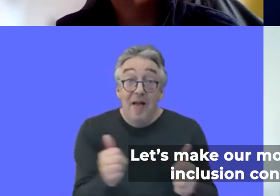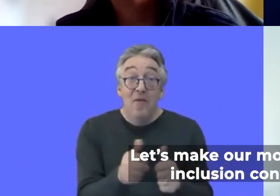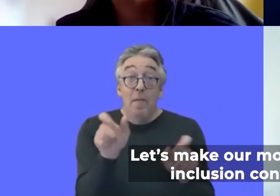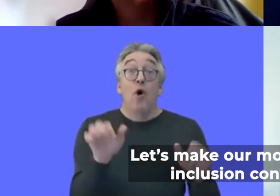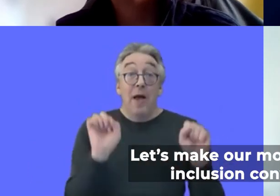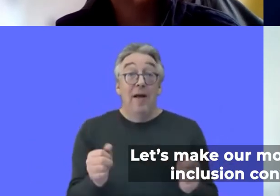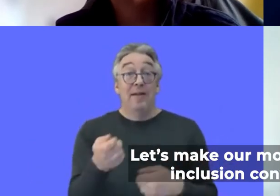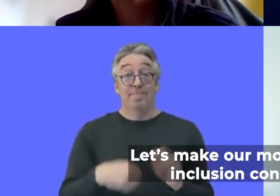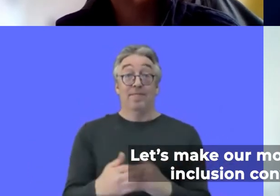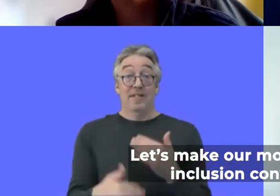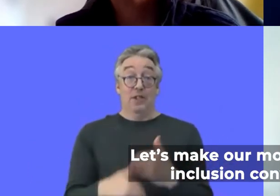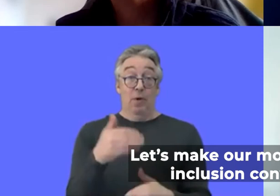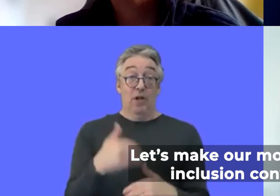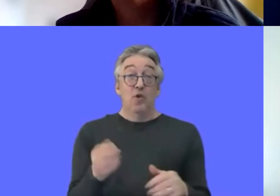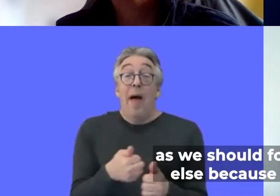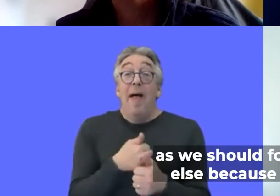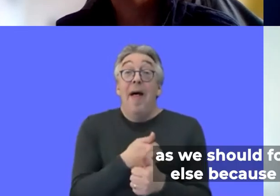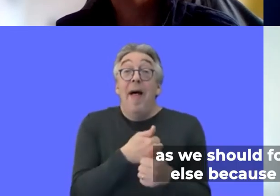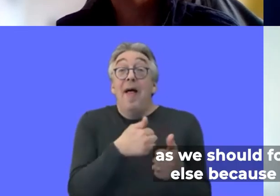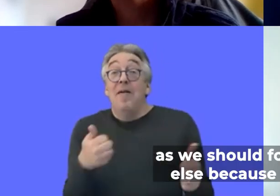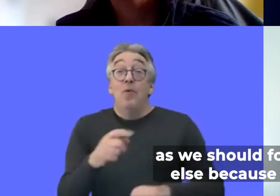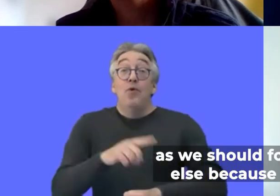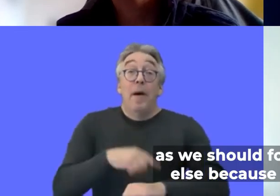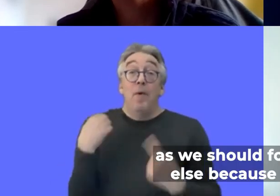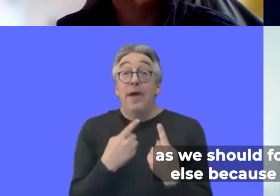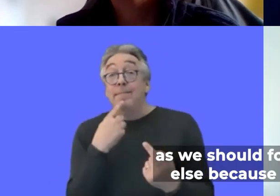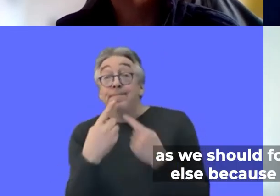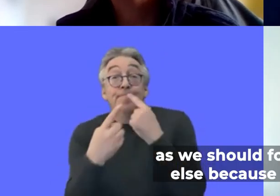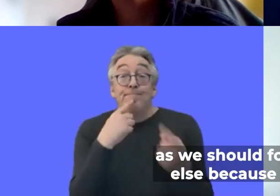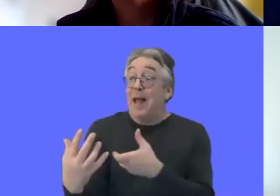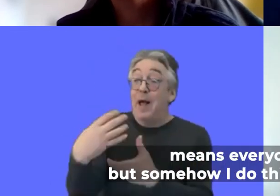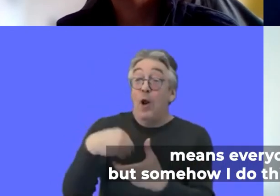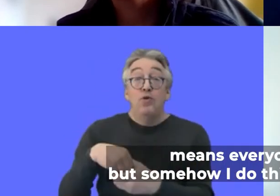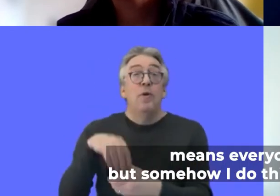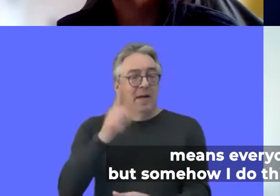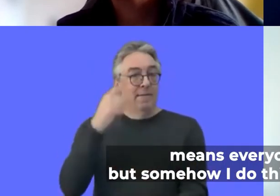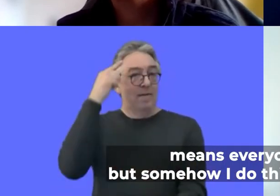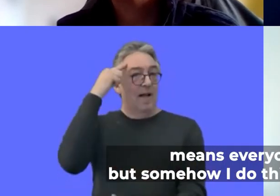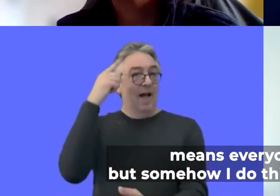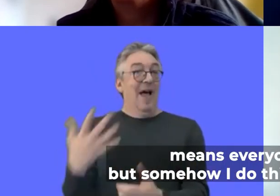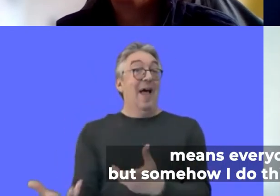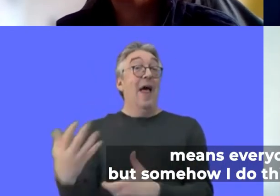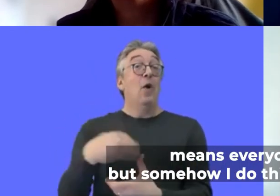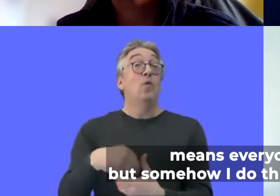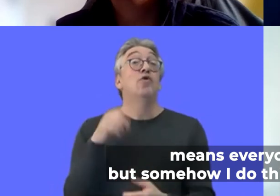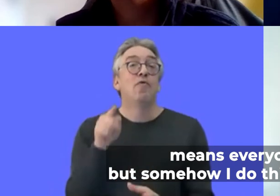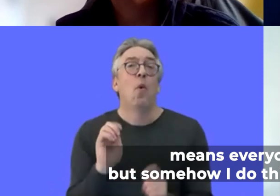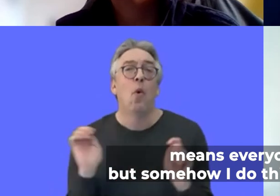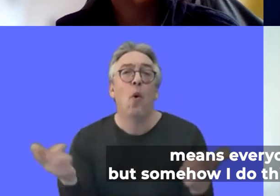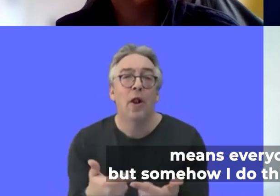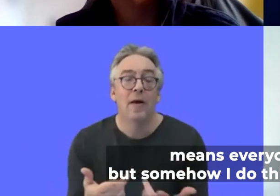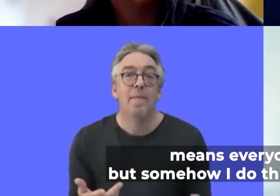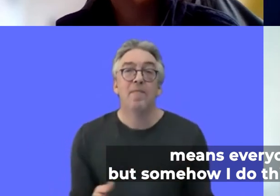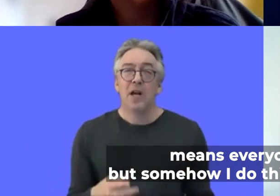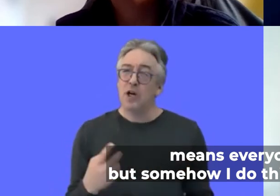our moment in every inclusion conversation as we should for everyone else, because inclusion means everyone for all. But somehow I